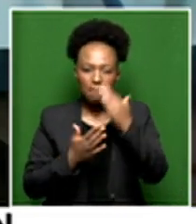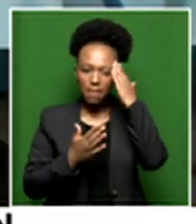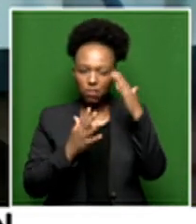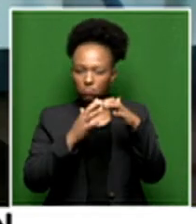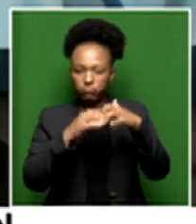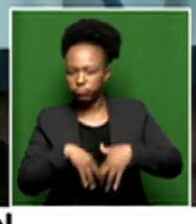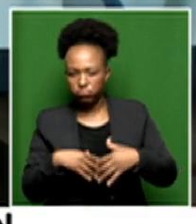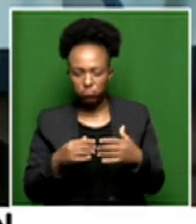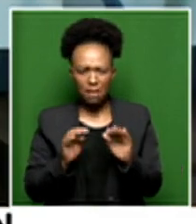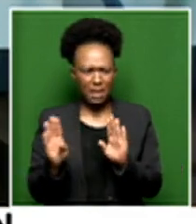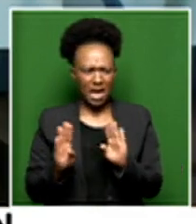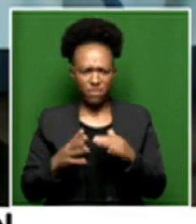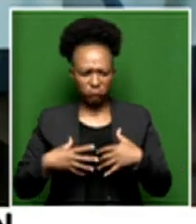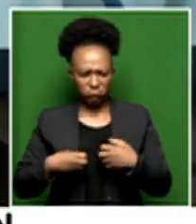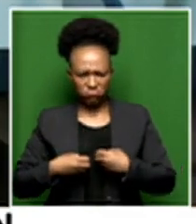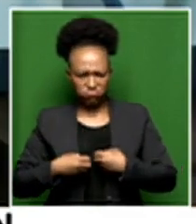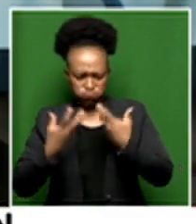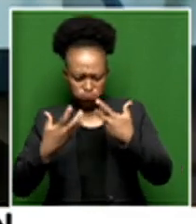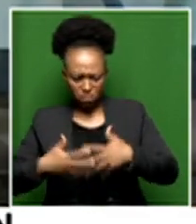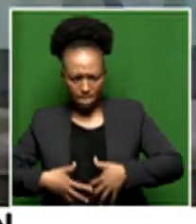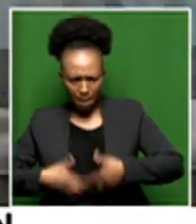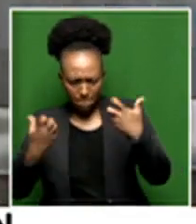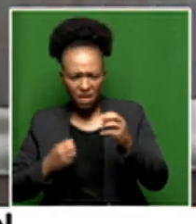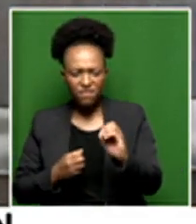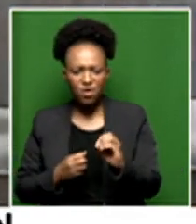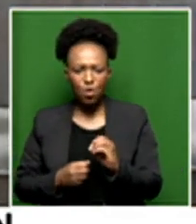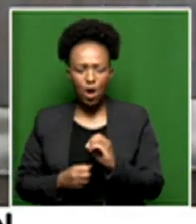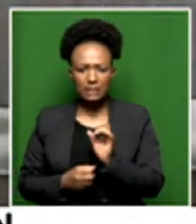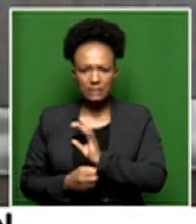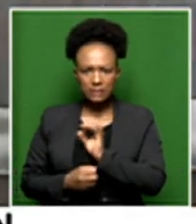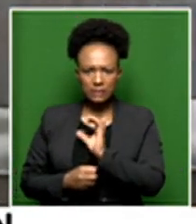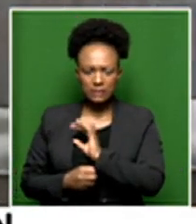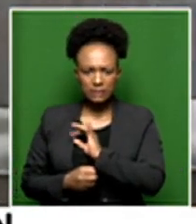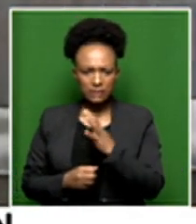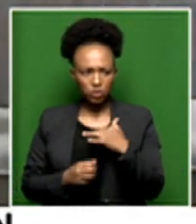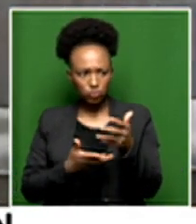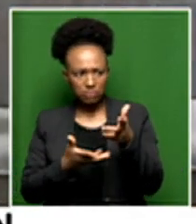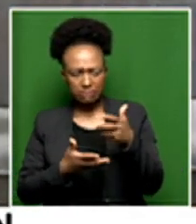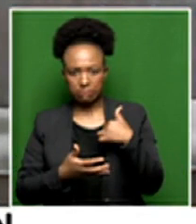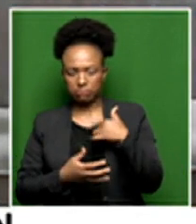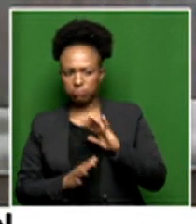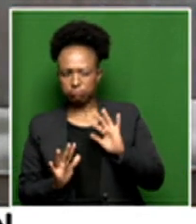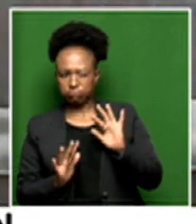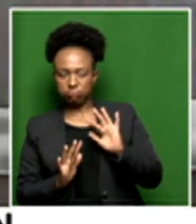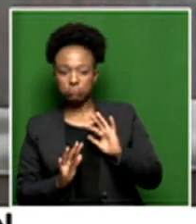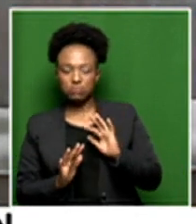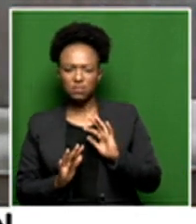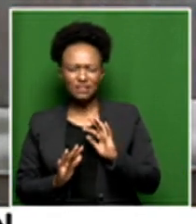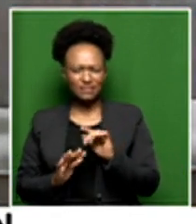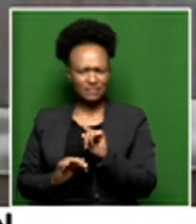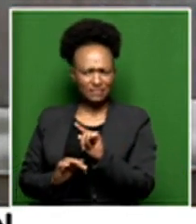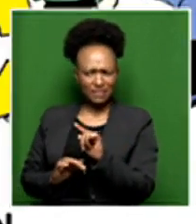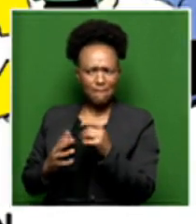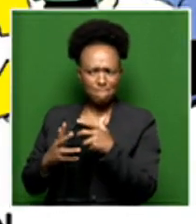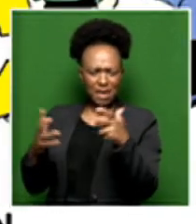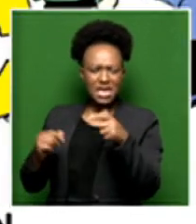of behavioral outbursts, or that their anxiety levels in terms of interacting with others just seem much